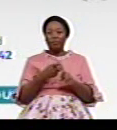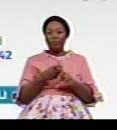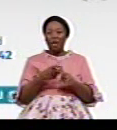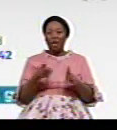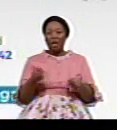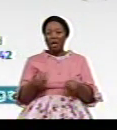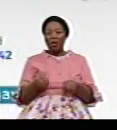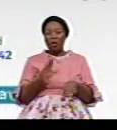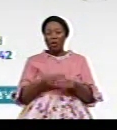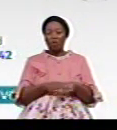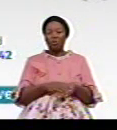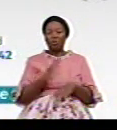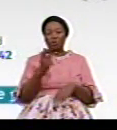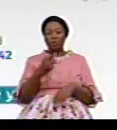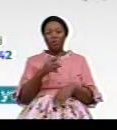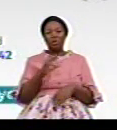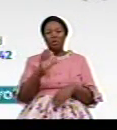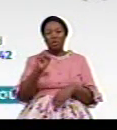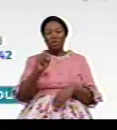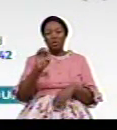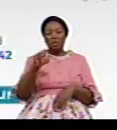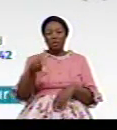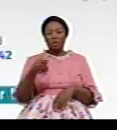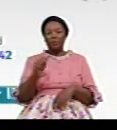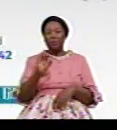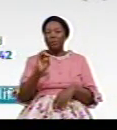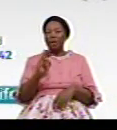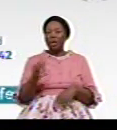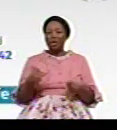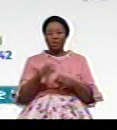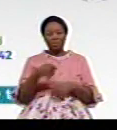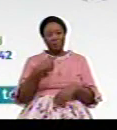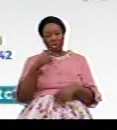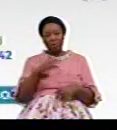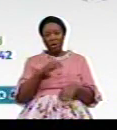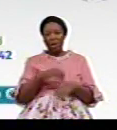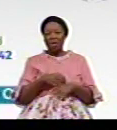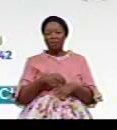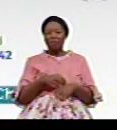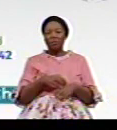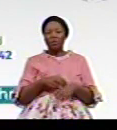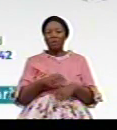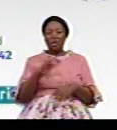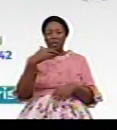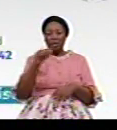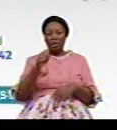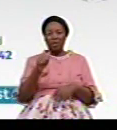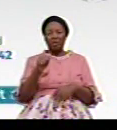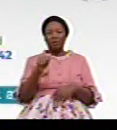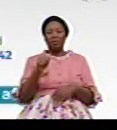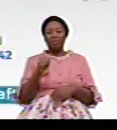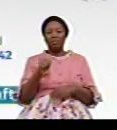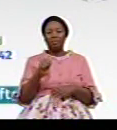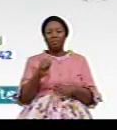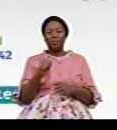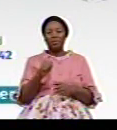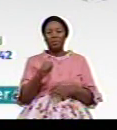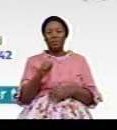Joy tonight. Attend miracles tonight attend for somebody there. In Jesus' name.